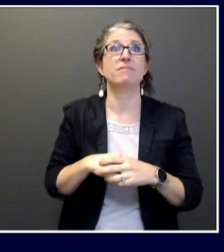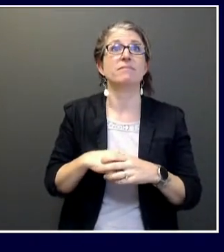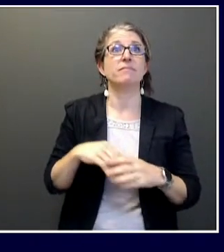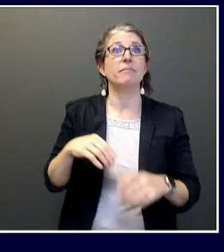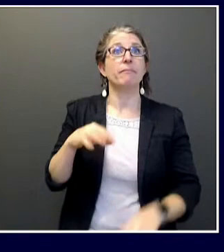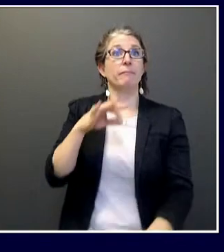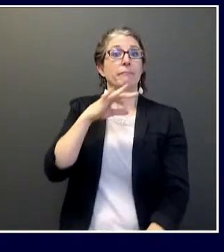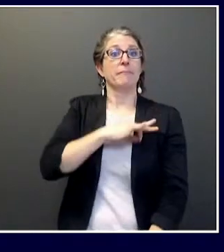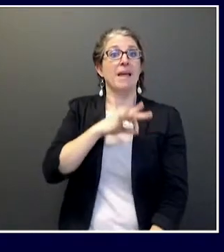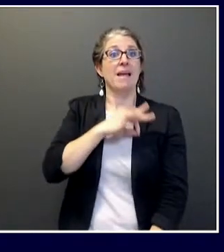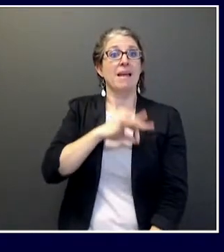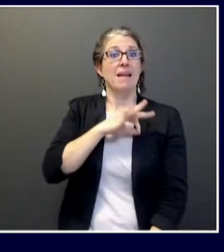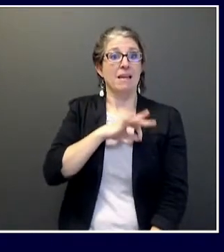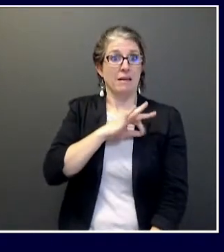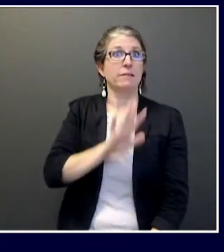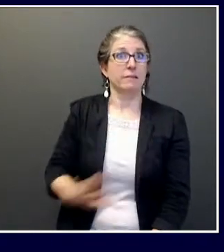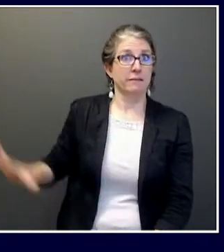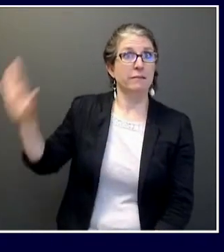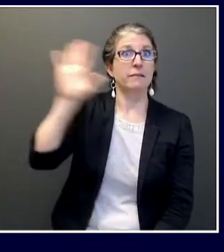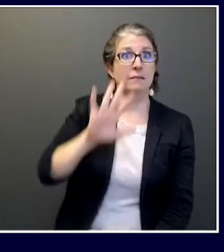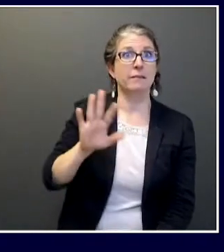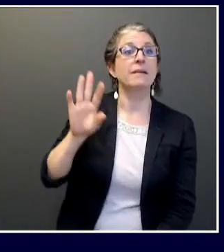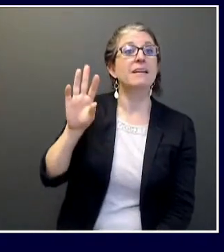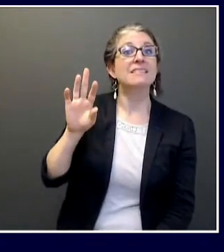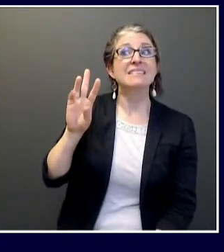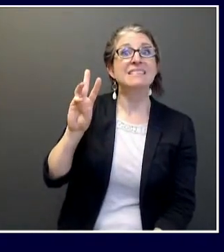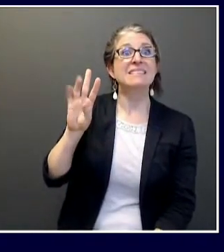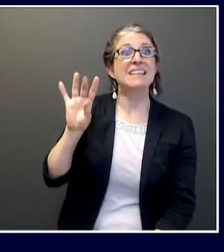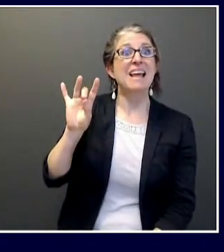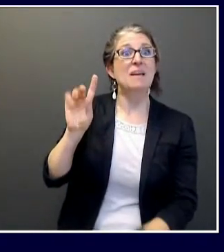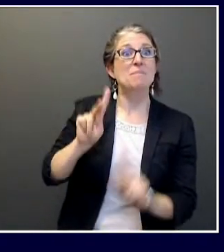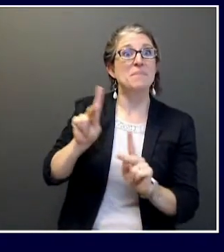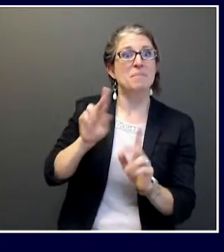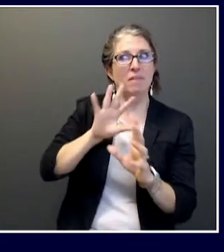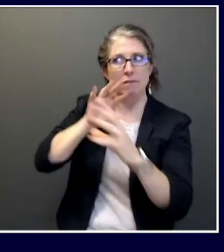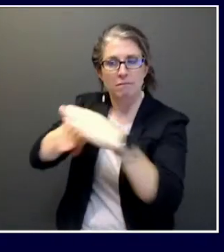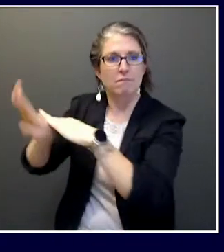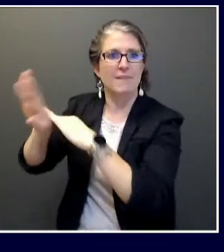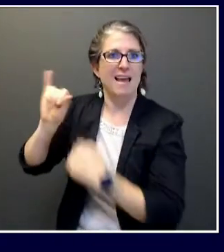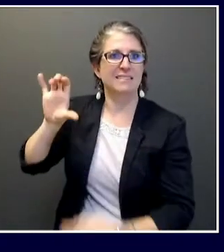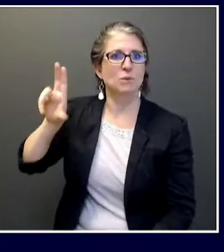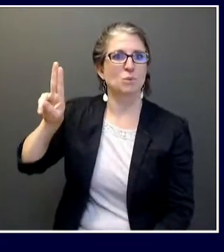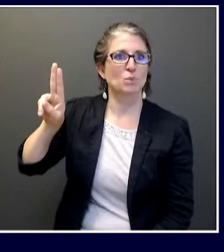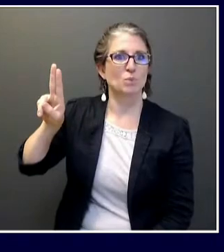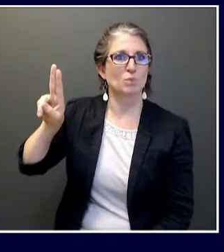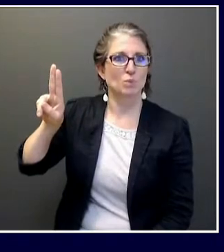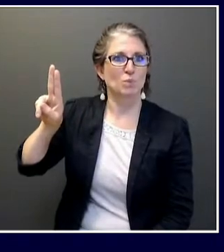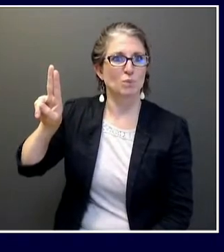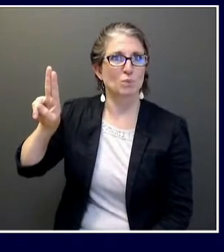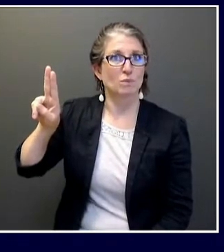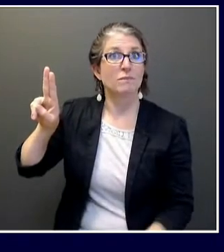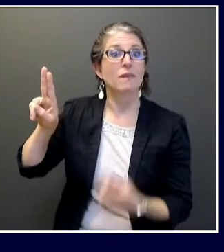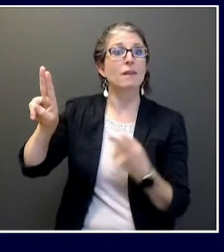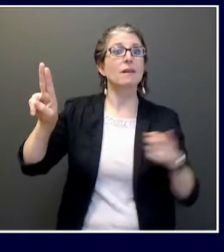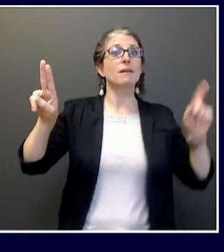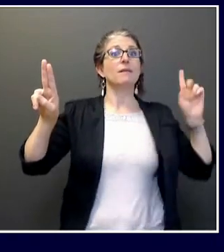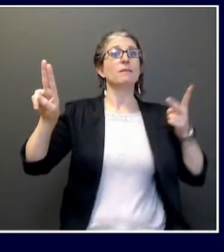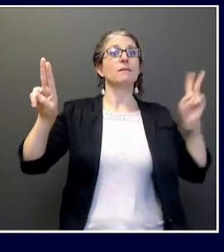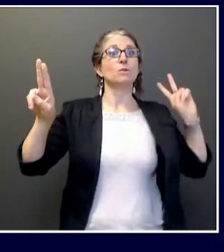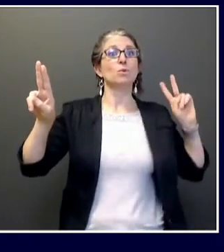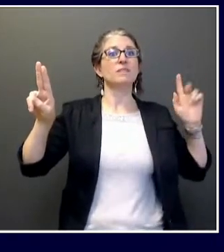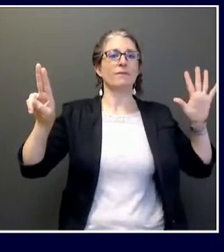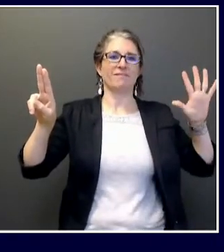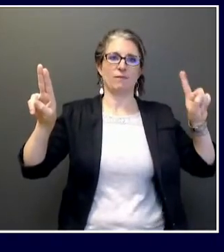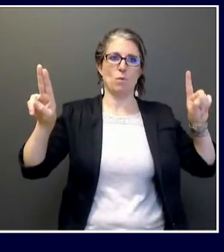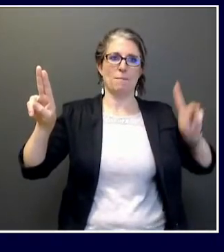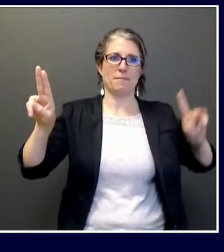intensive care unit. 2 weeks ago, that number was 51 people in the intensive care unit. Right now, there